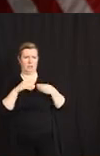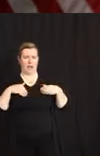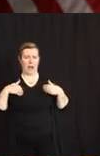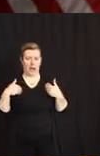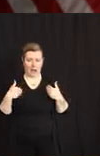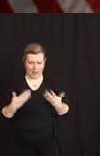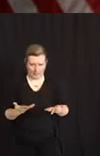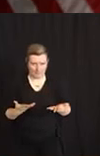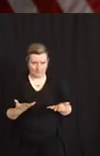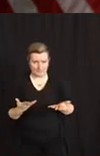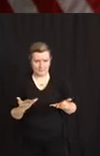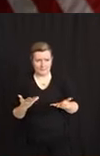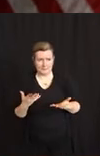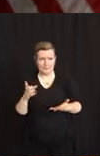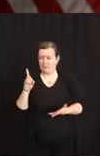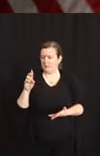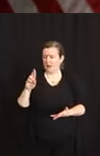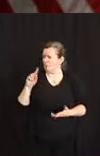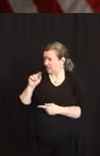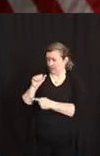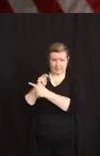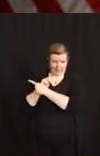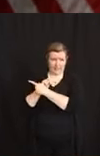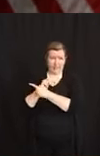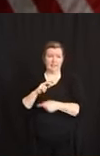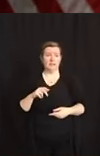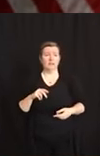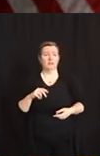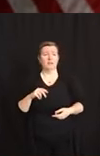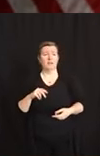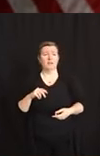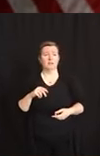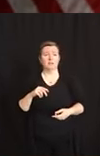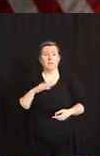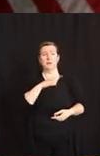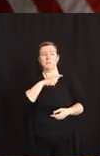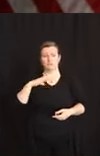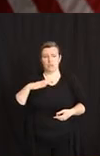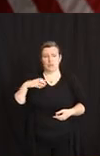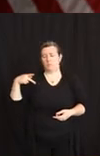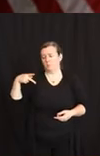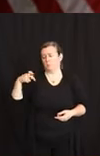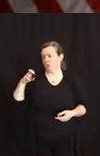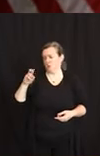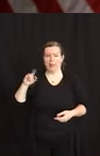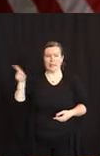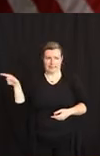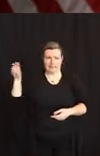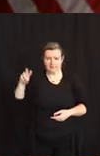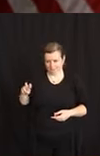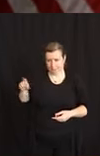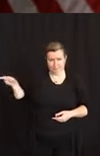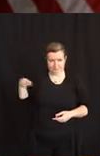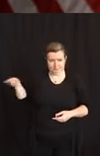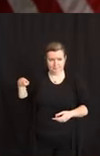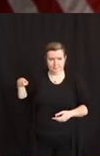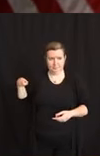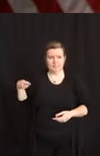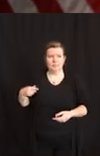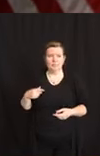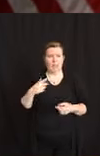Dr. Tan or Commissioner Persicelli might have, that you'd need many more tests to have a